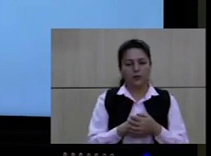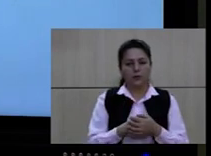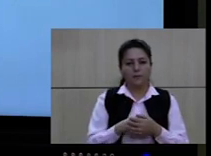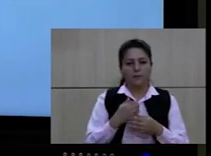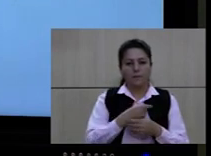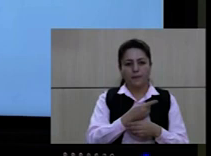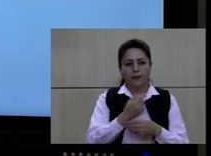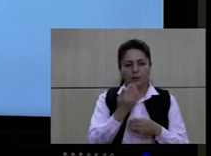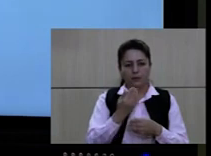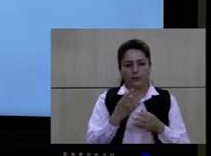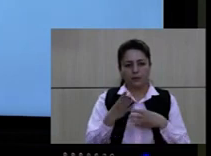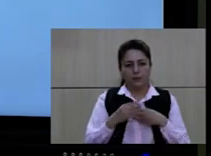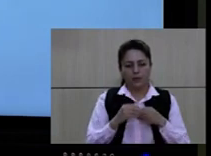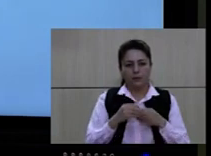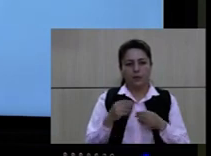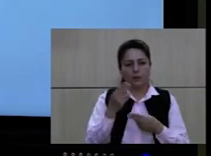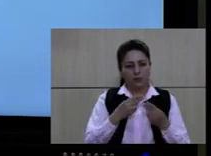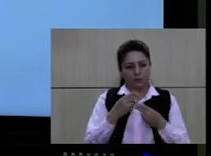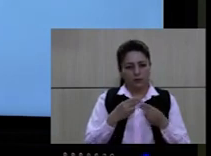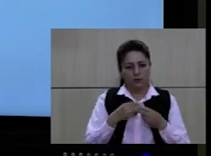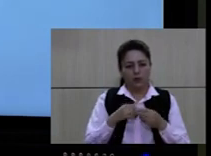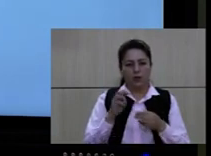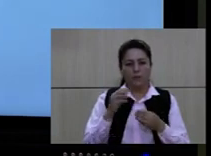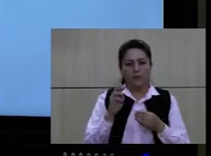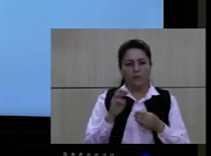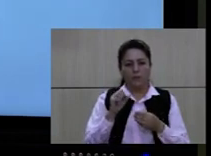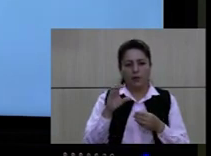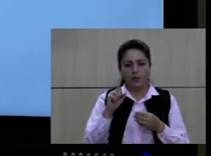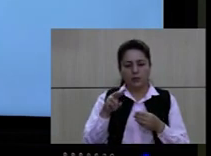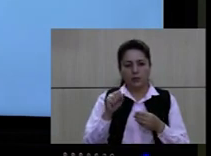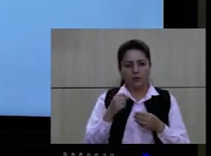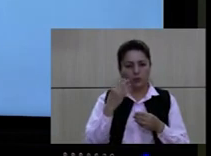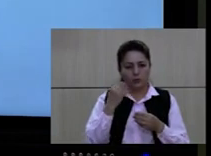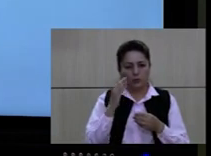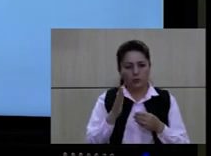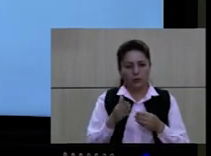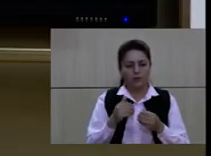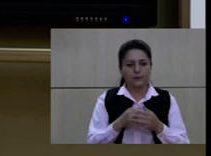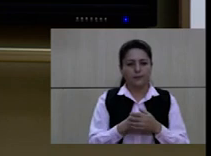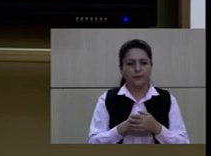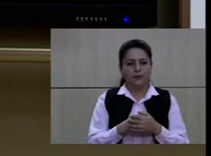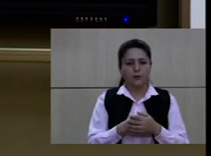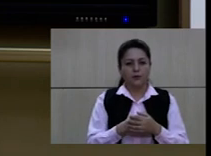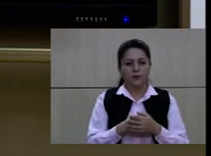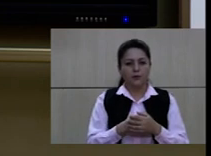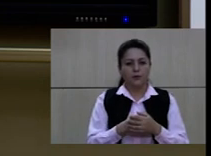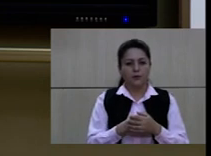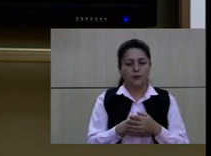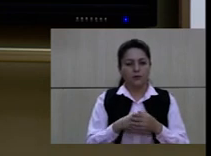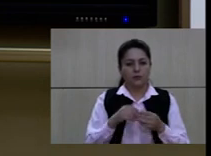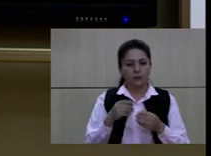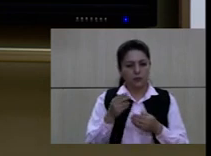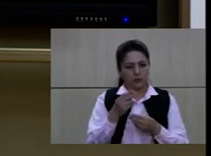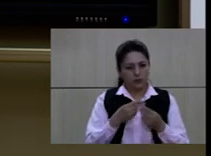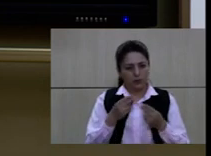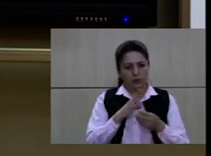Siz bilan chizmani chizib olsak, masalamizga ancha oydinlik kiritgan bo'lamiz. Demak, chizmani